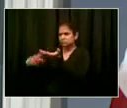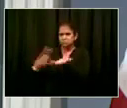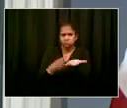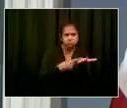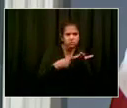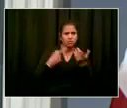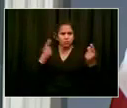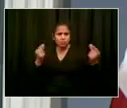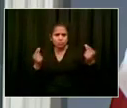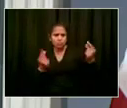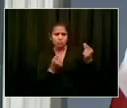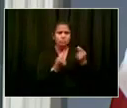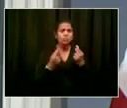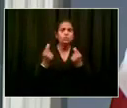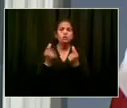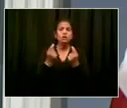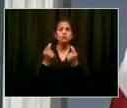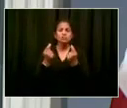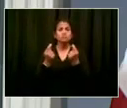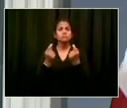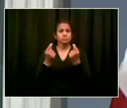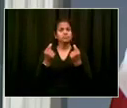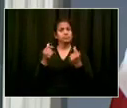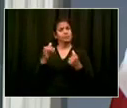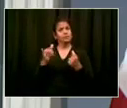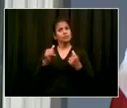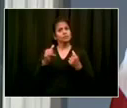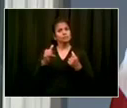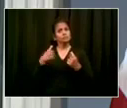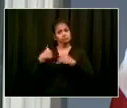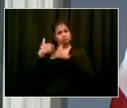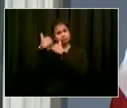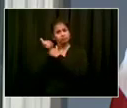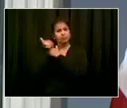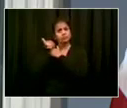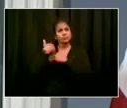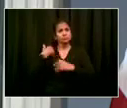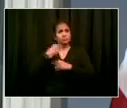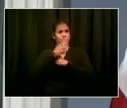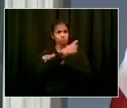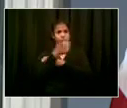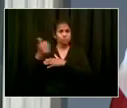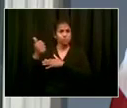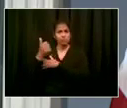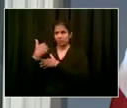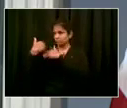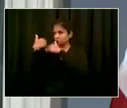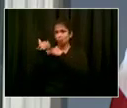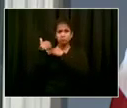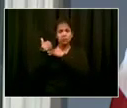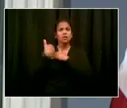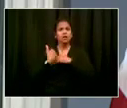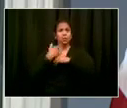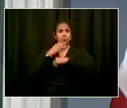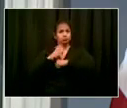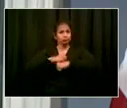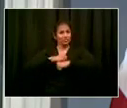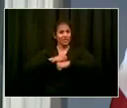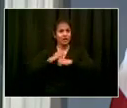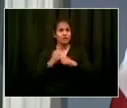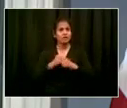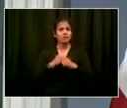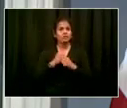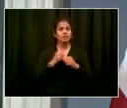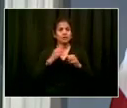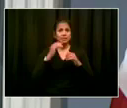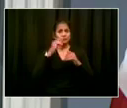distance, those things protect our fellow New Yorkers. As we head back into the cooler months, now is a good time to